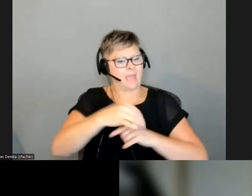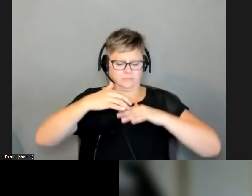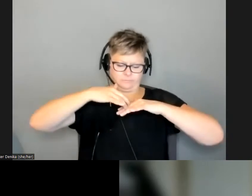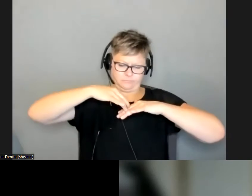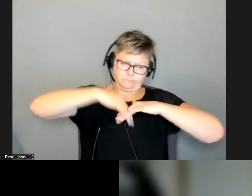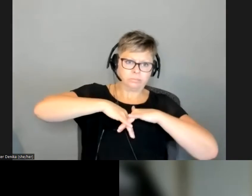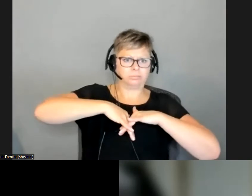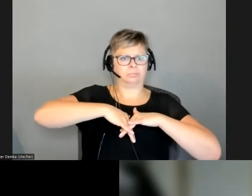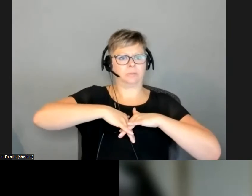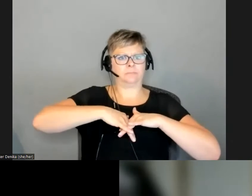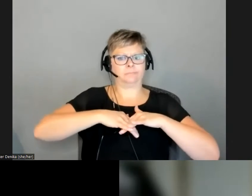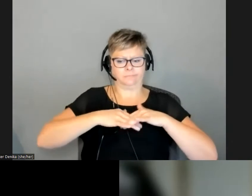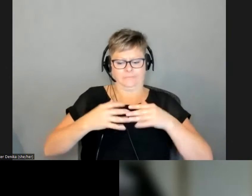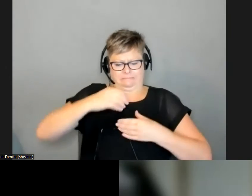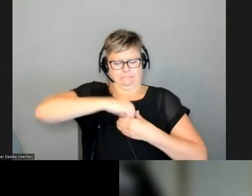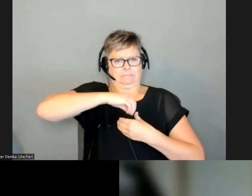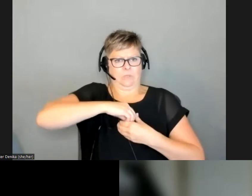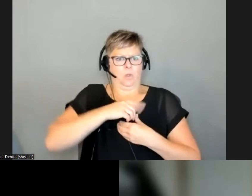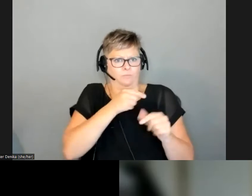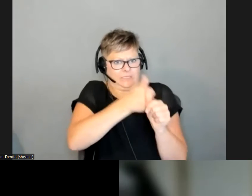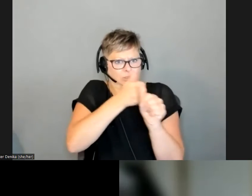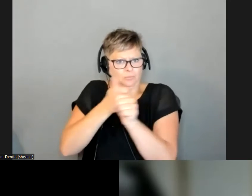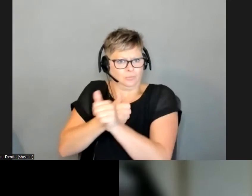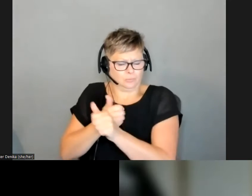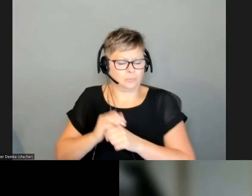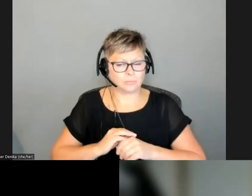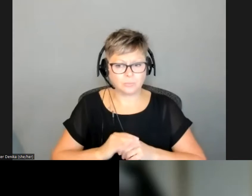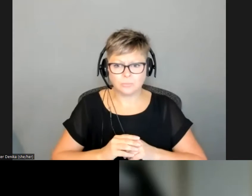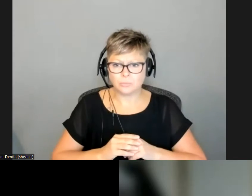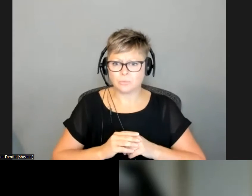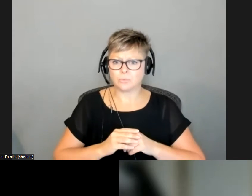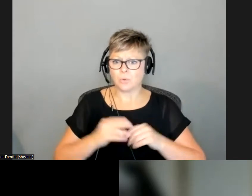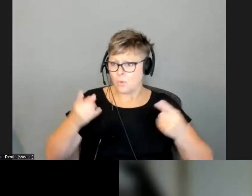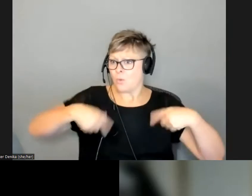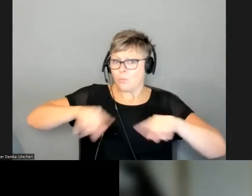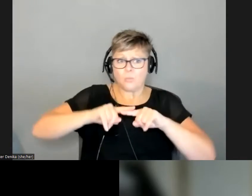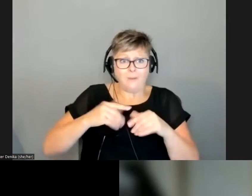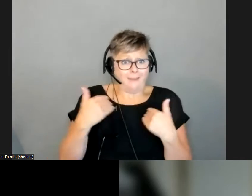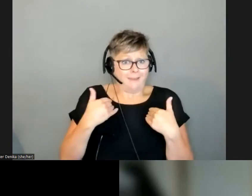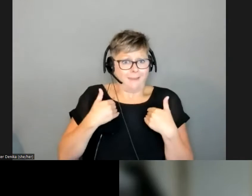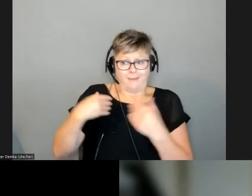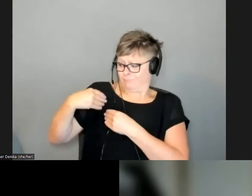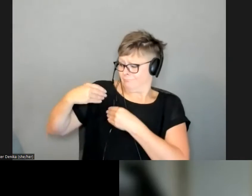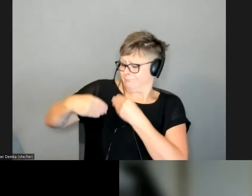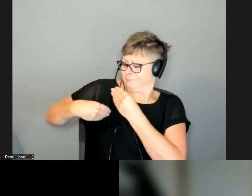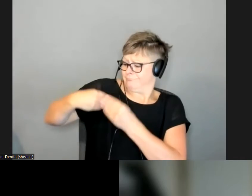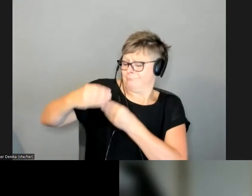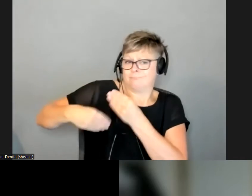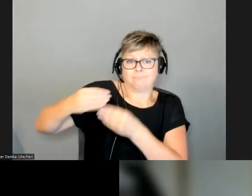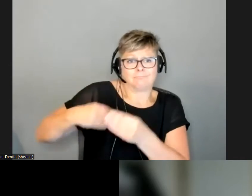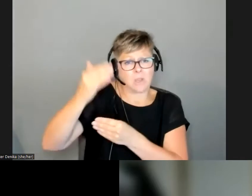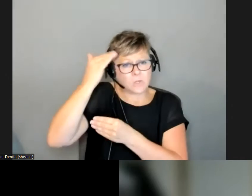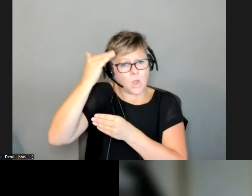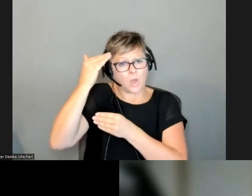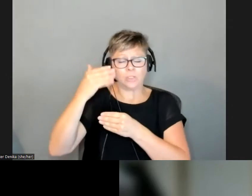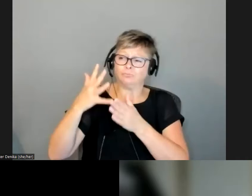bones, because we move with, you know, we have blood knowledge that runs, it's generations deep, that's